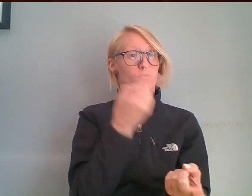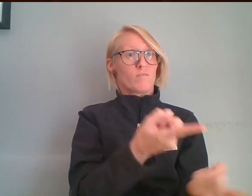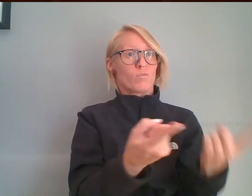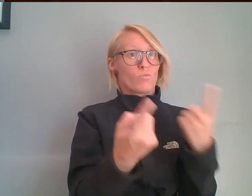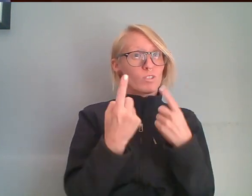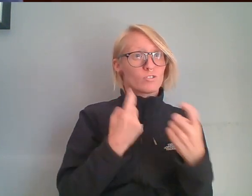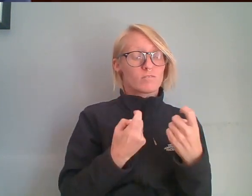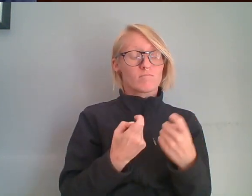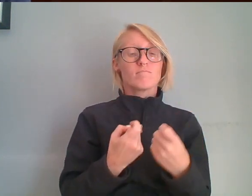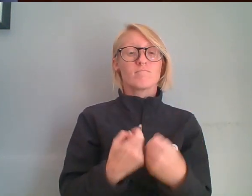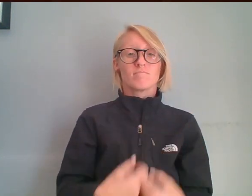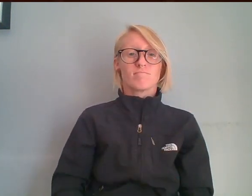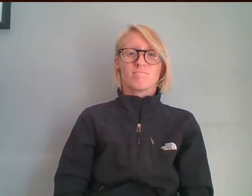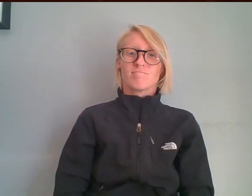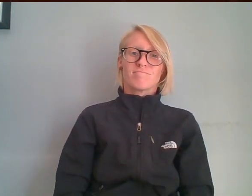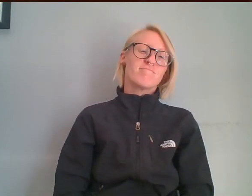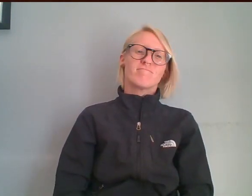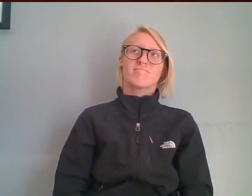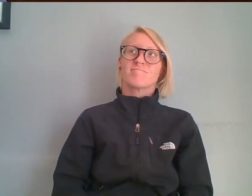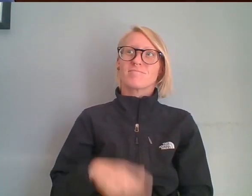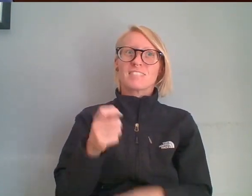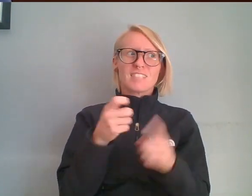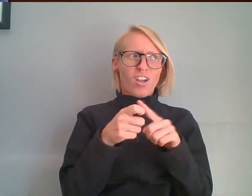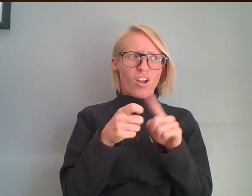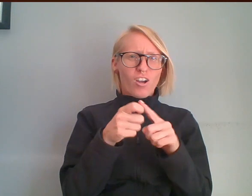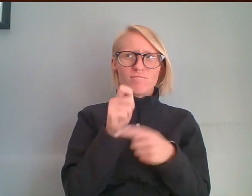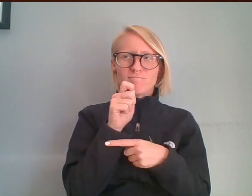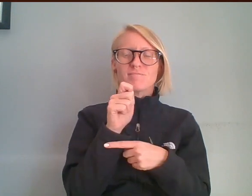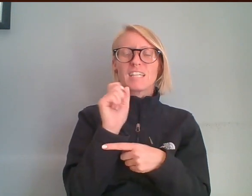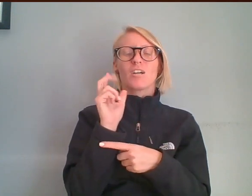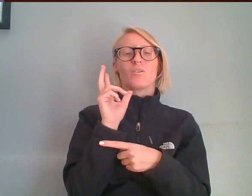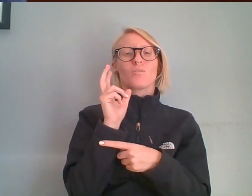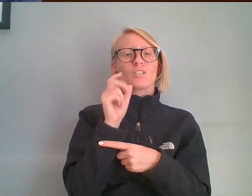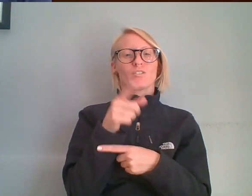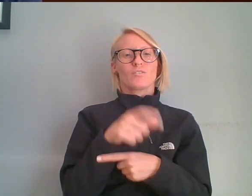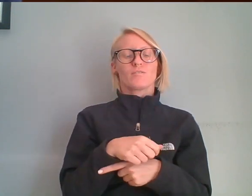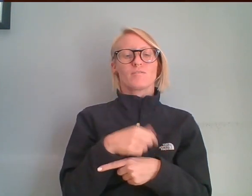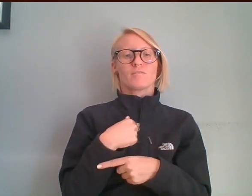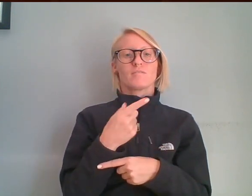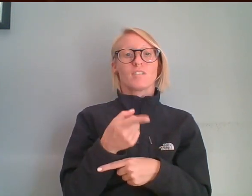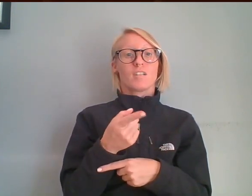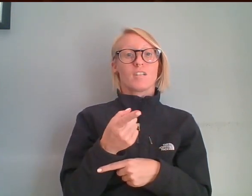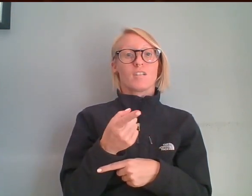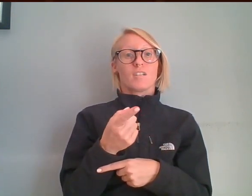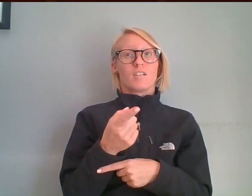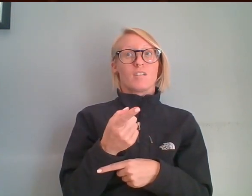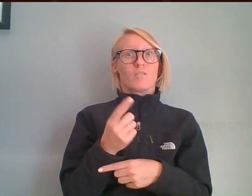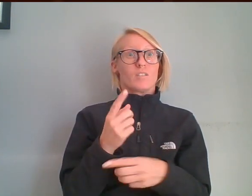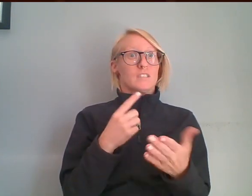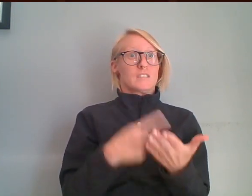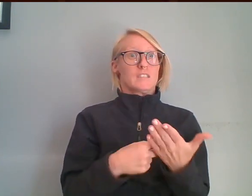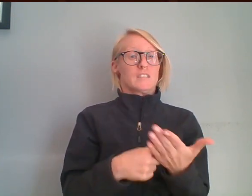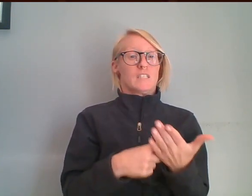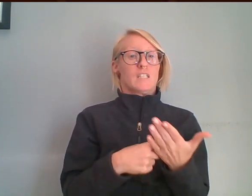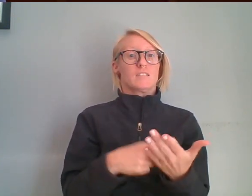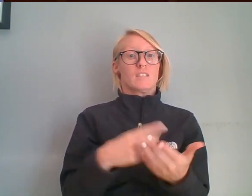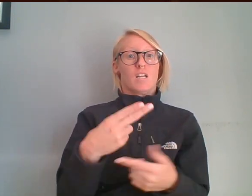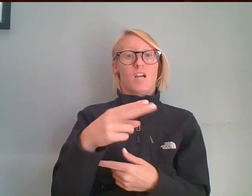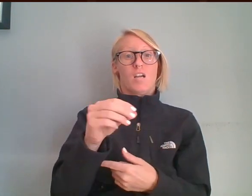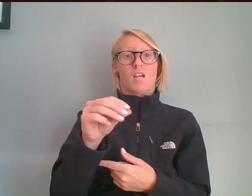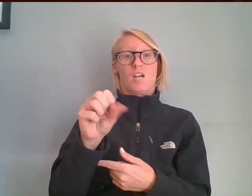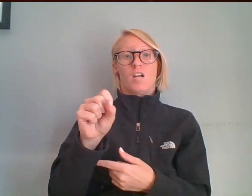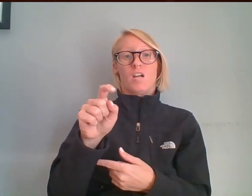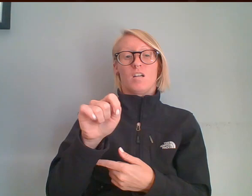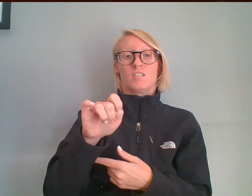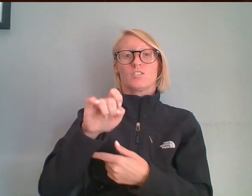I think if you... Is it on? Yeah. Okay. We can hear you. Great. Can you talk about hostile situations? Hostile situations, yes. So